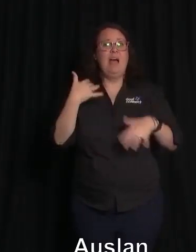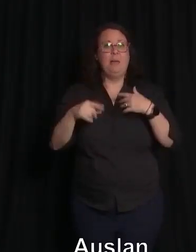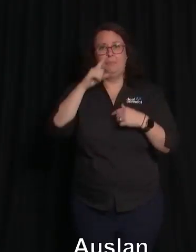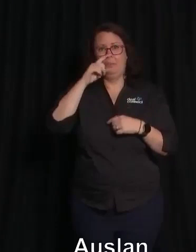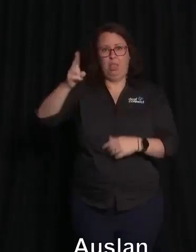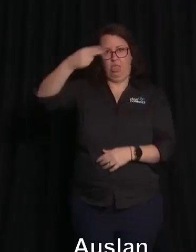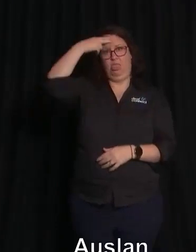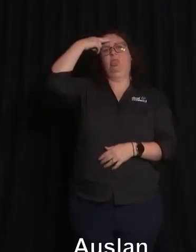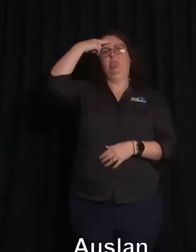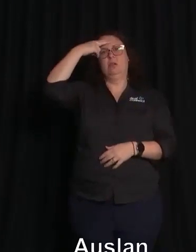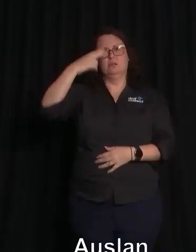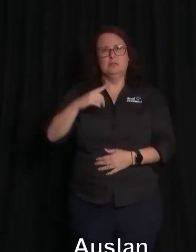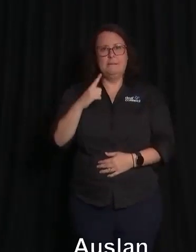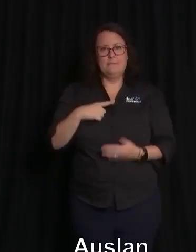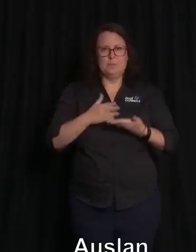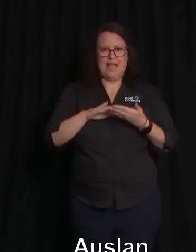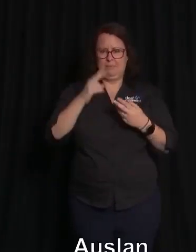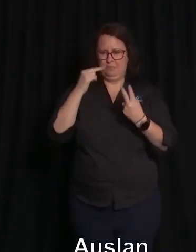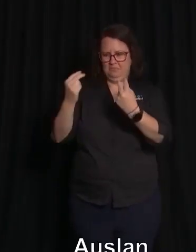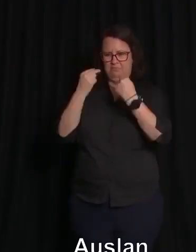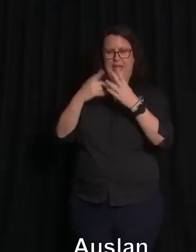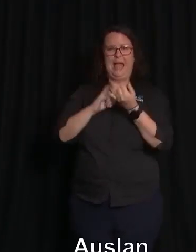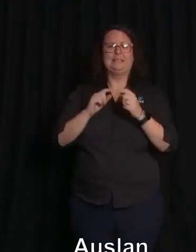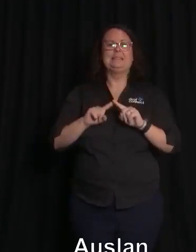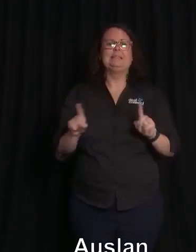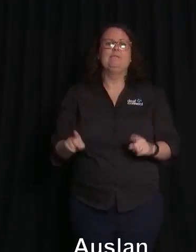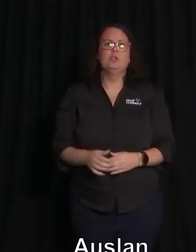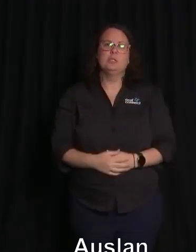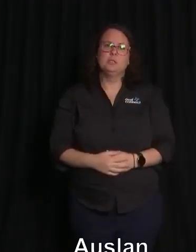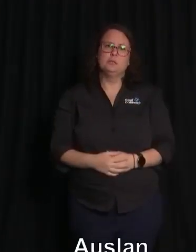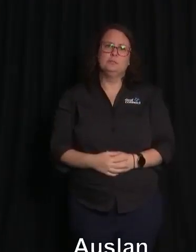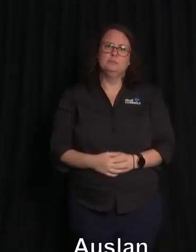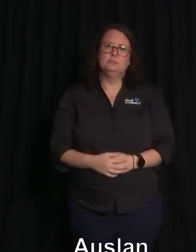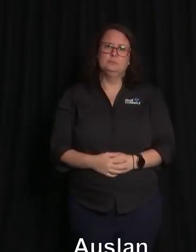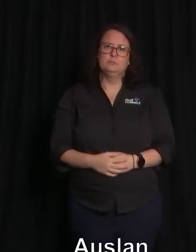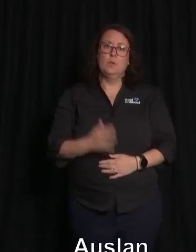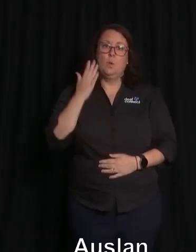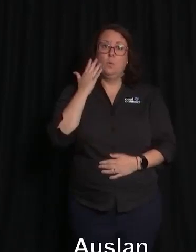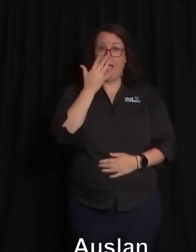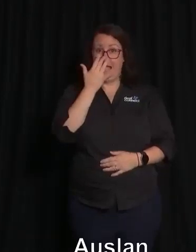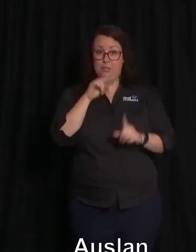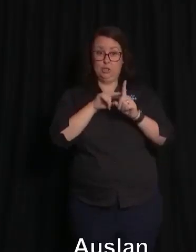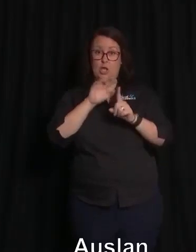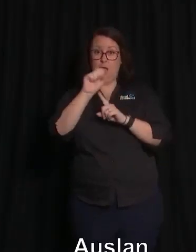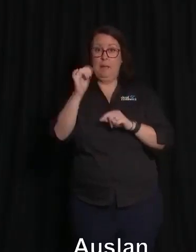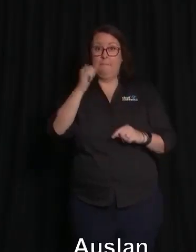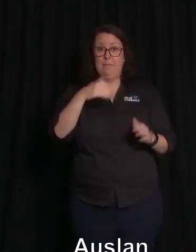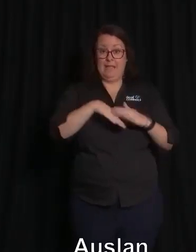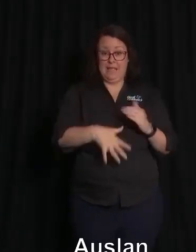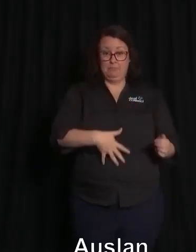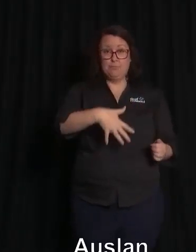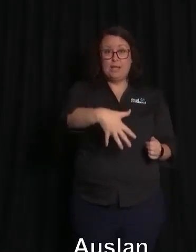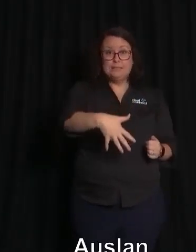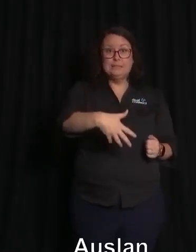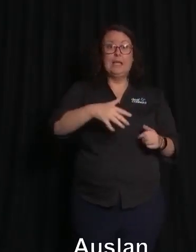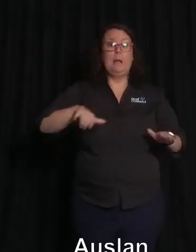because of the ways that our bodies are perceived as different. And from age of diagnosis, whether that's prenatally, at birth